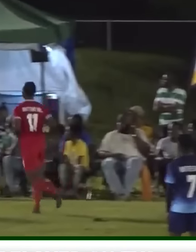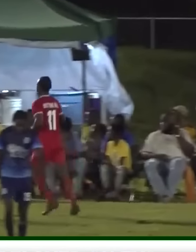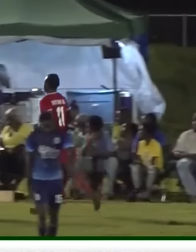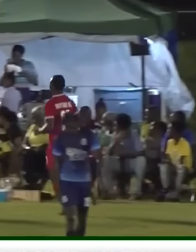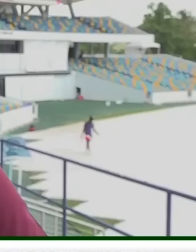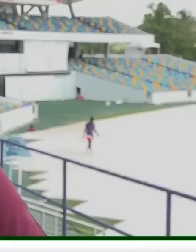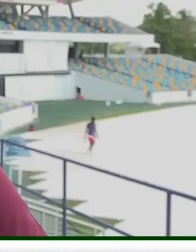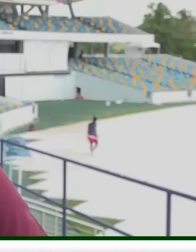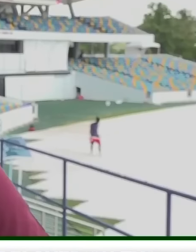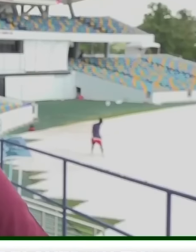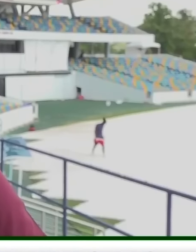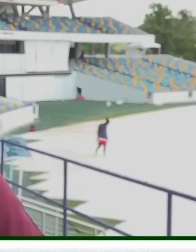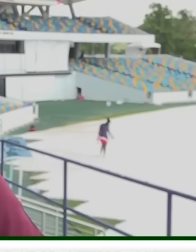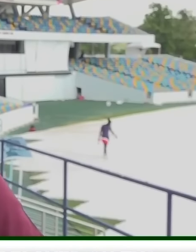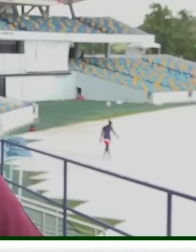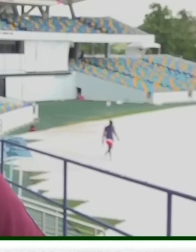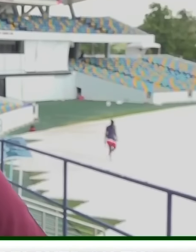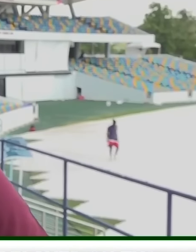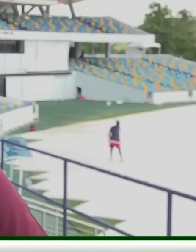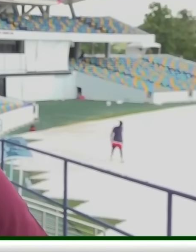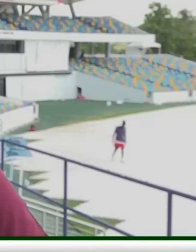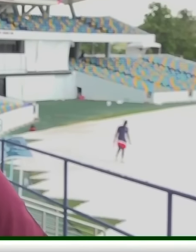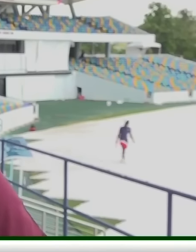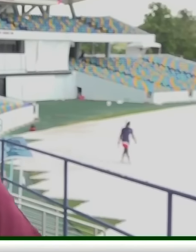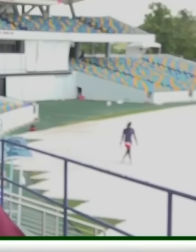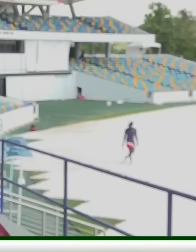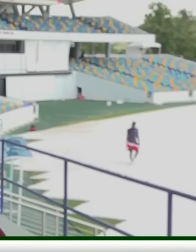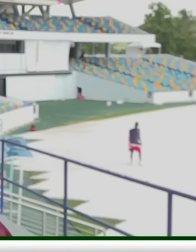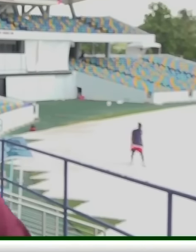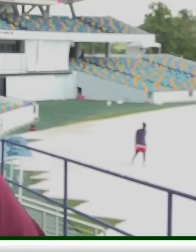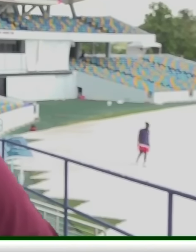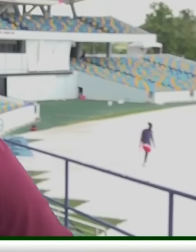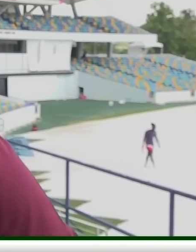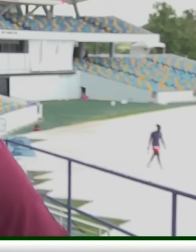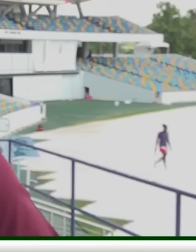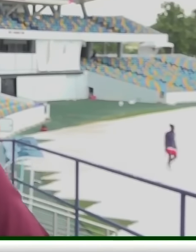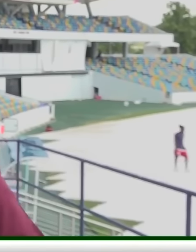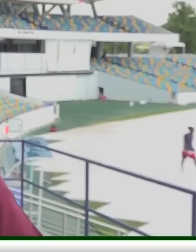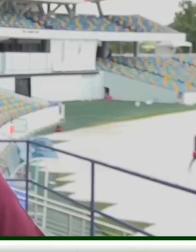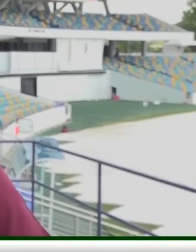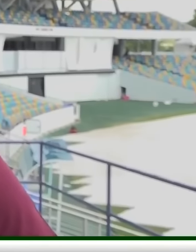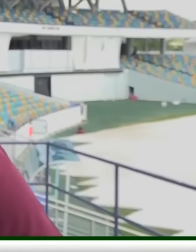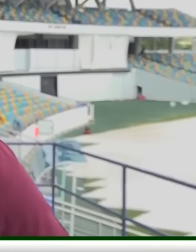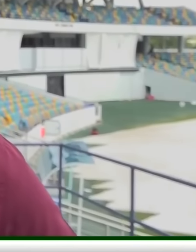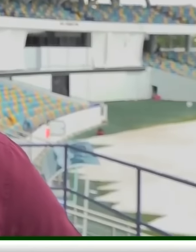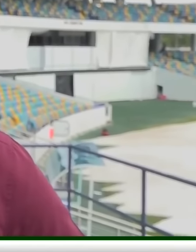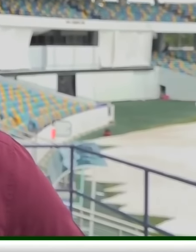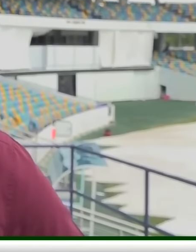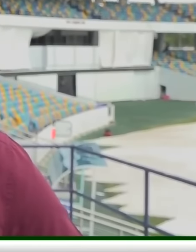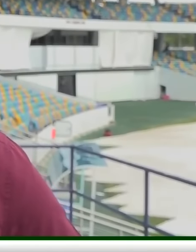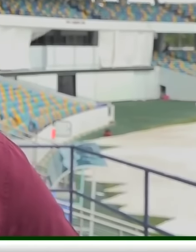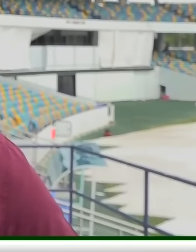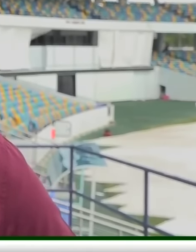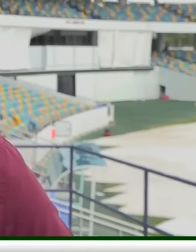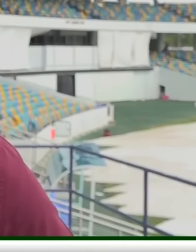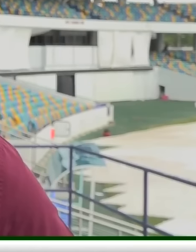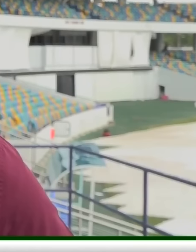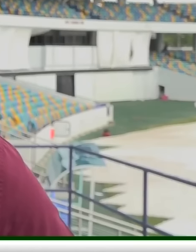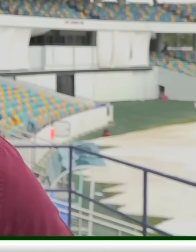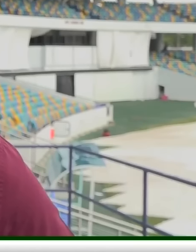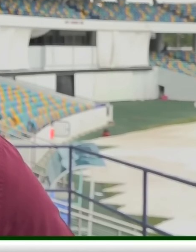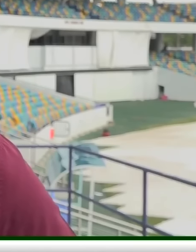are a sporty community. Bridenstill loves football, and the entire community is very happy that we have